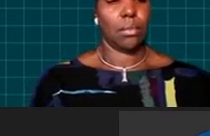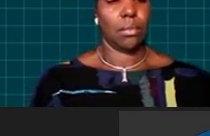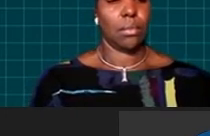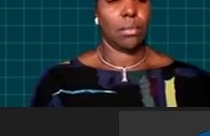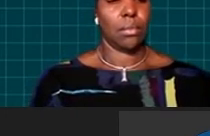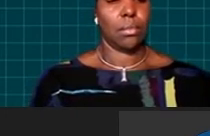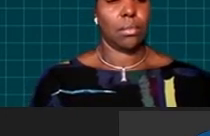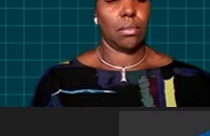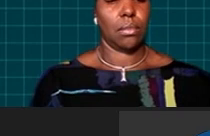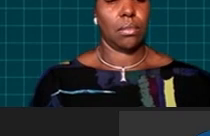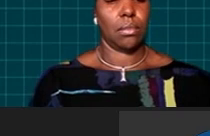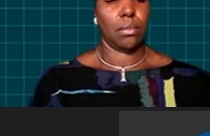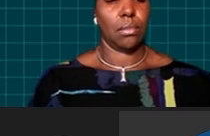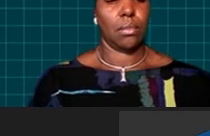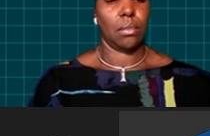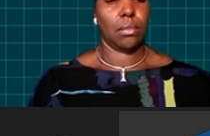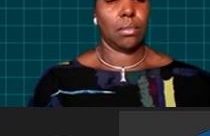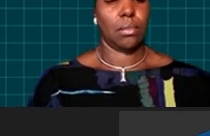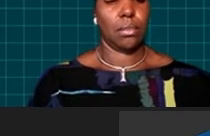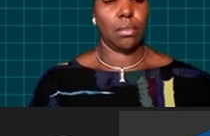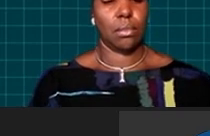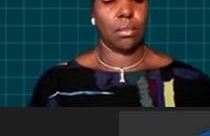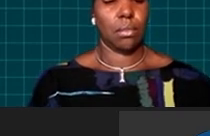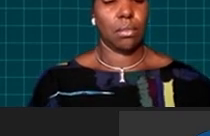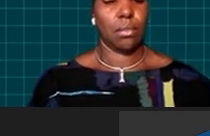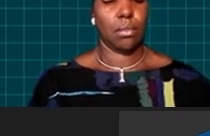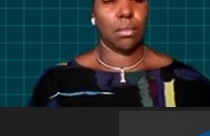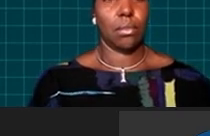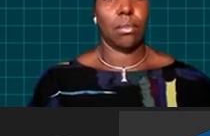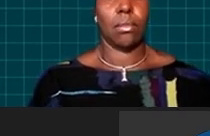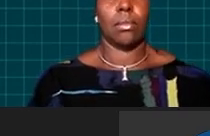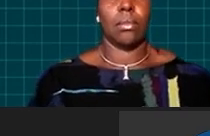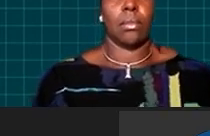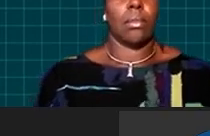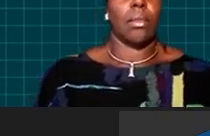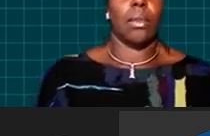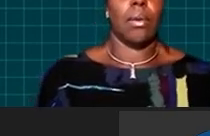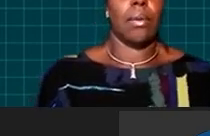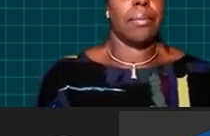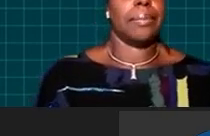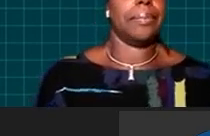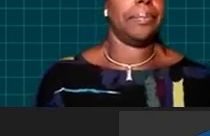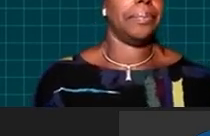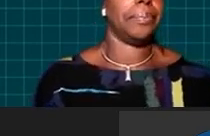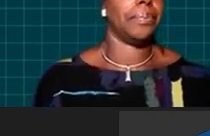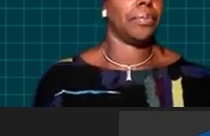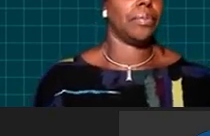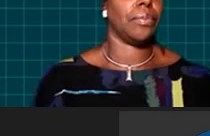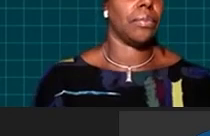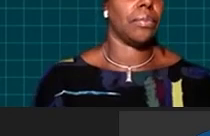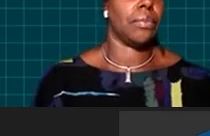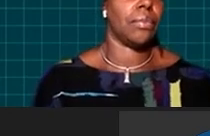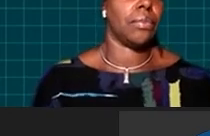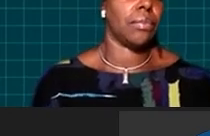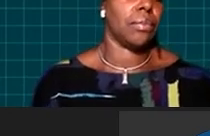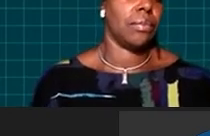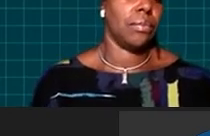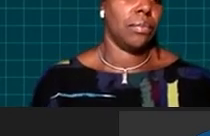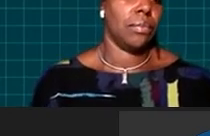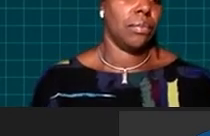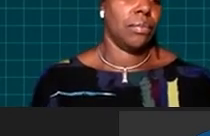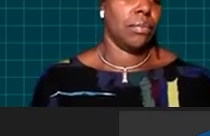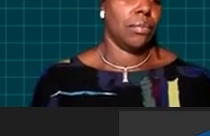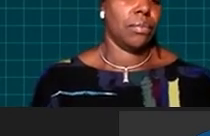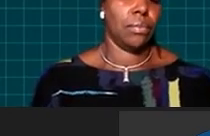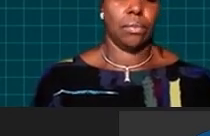you know what, we can't wait. We're going to have this one way or another. And so we're going to go ahead and move forward. That is an